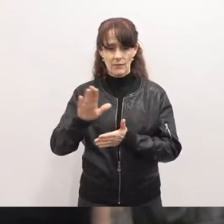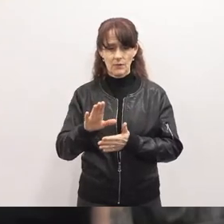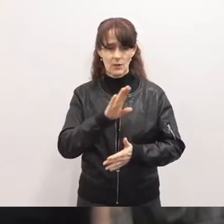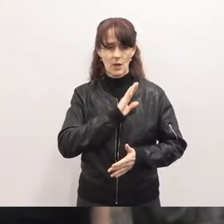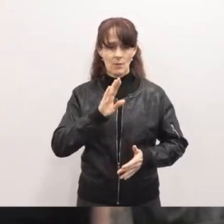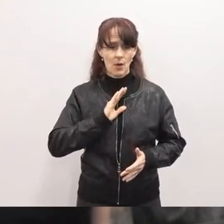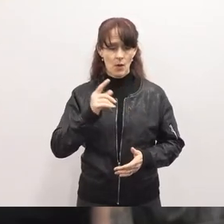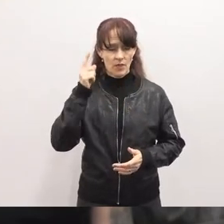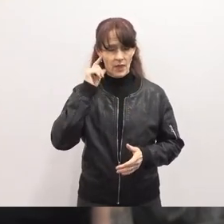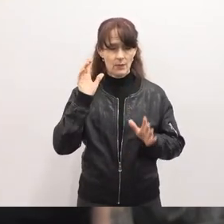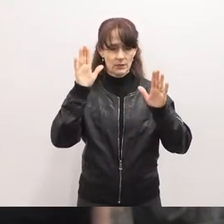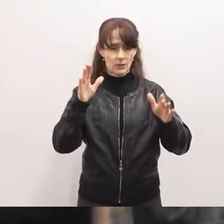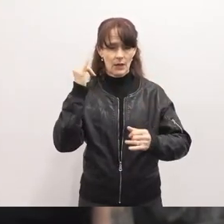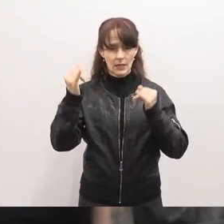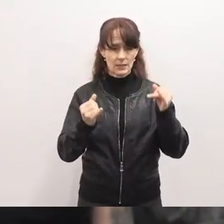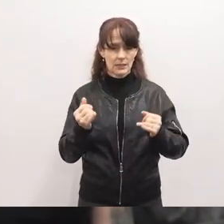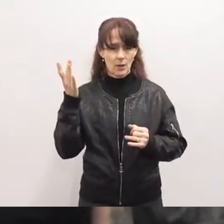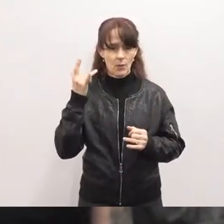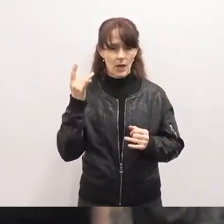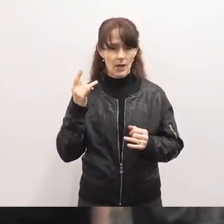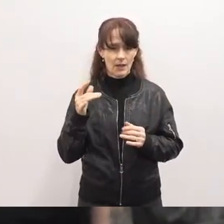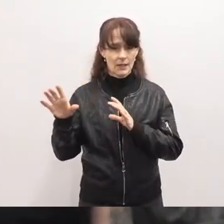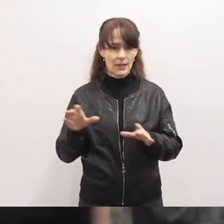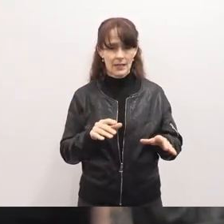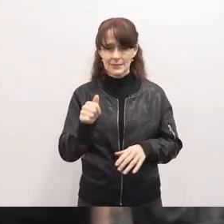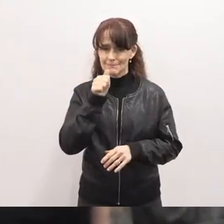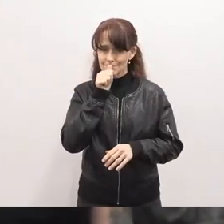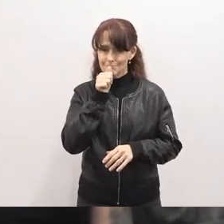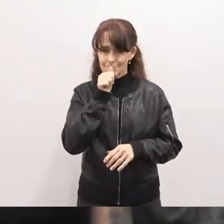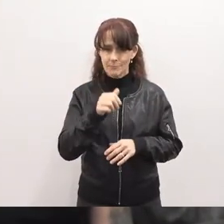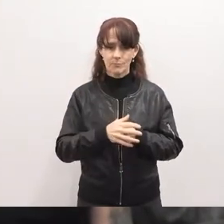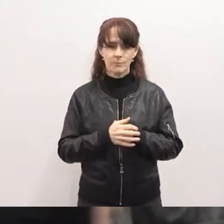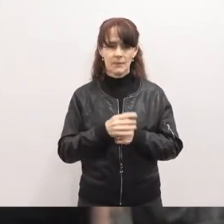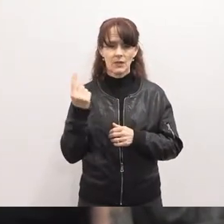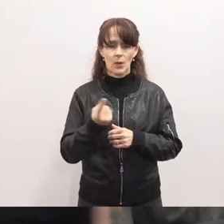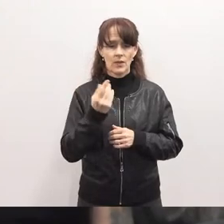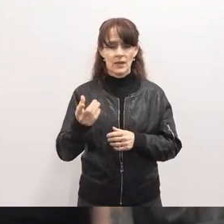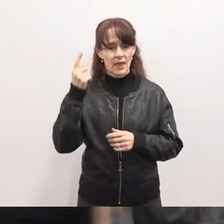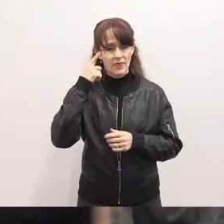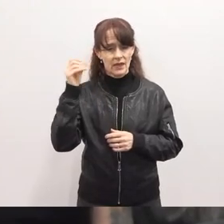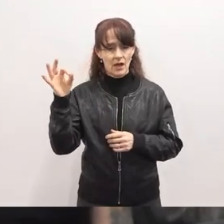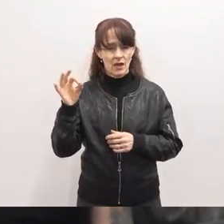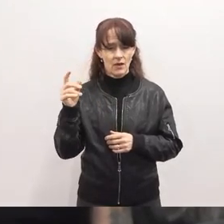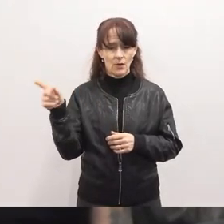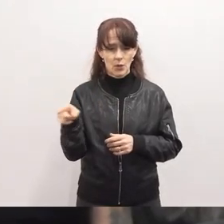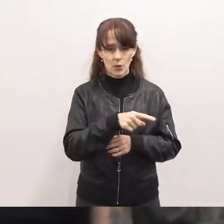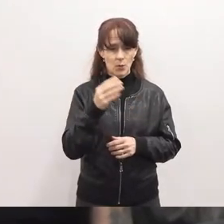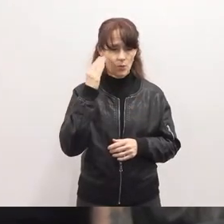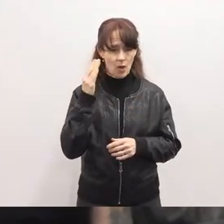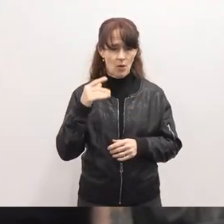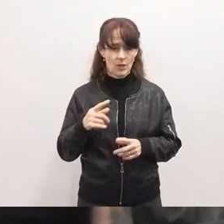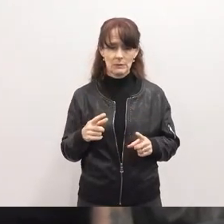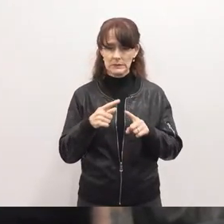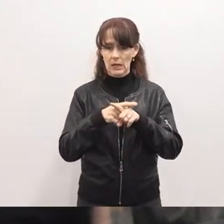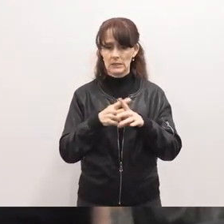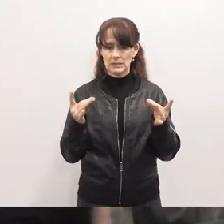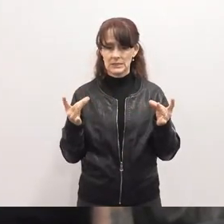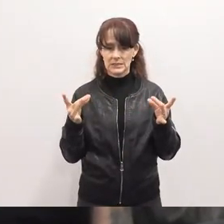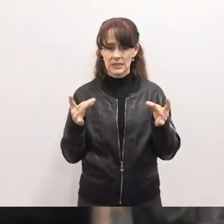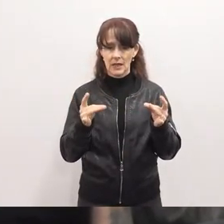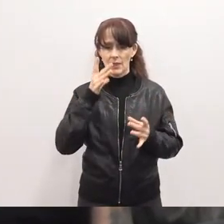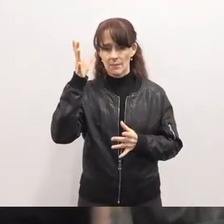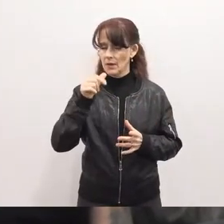such a great idea, then why was it treated like a secret? The only thing I can think of is that you all knew it was controversial and that the parents